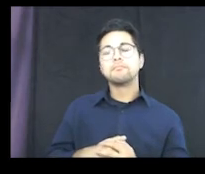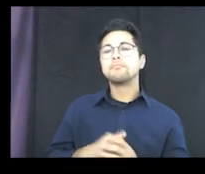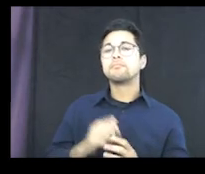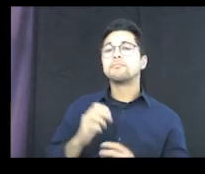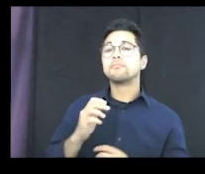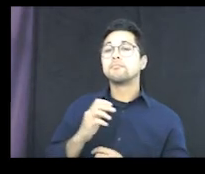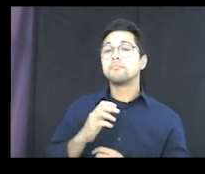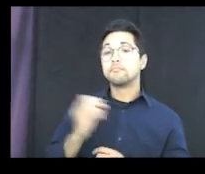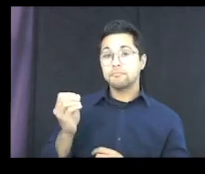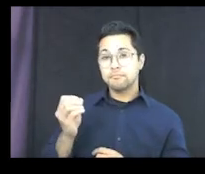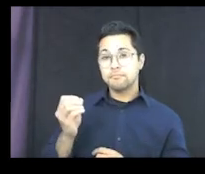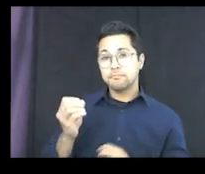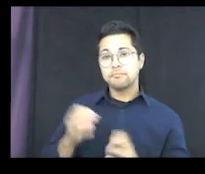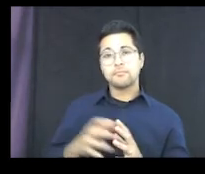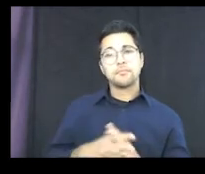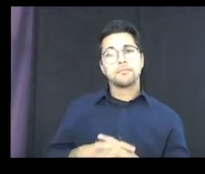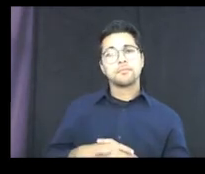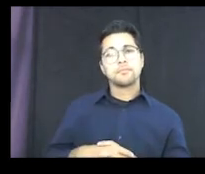and